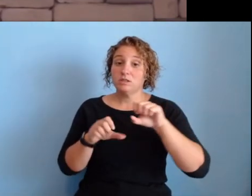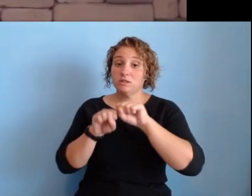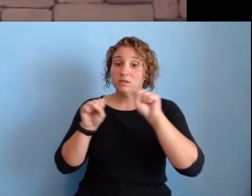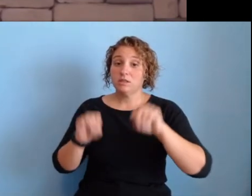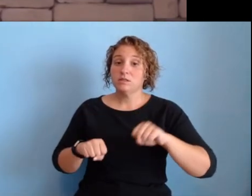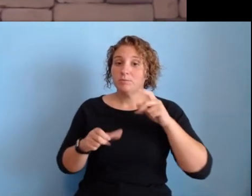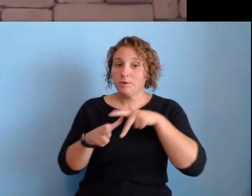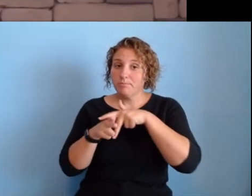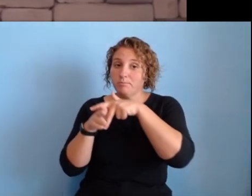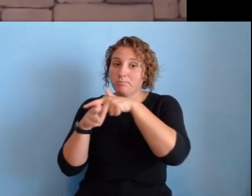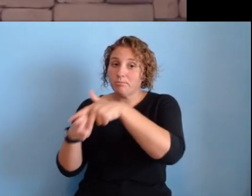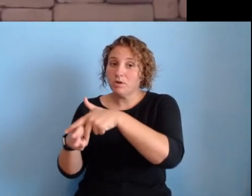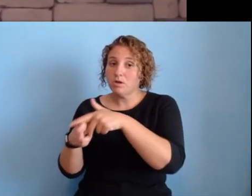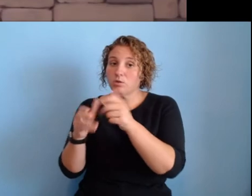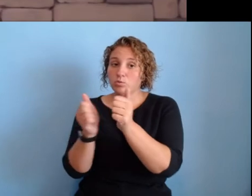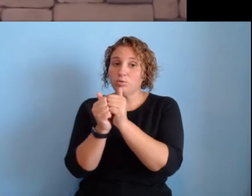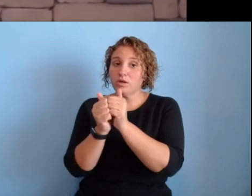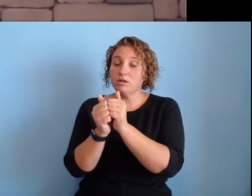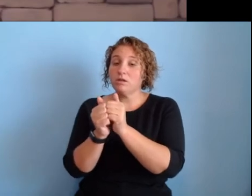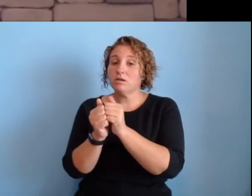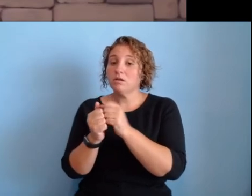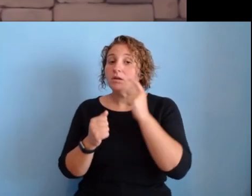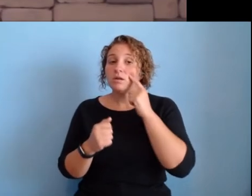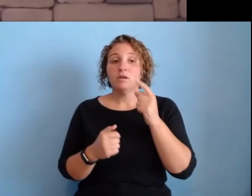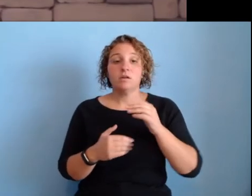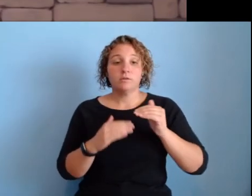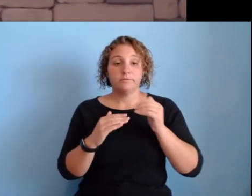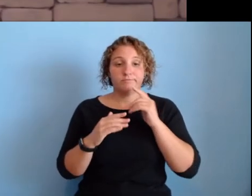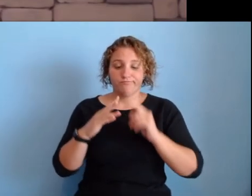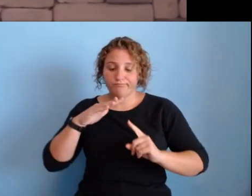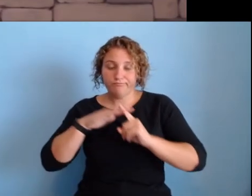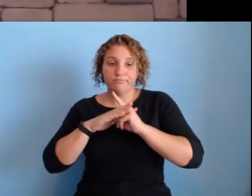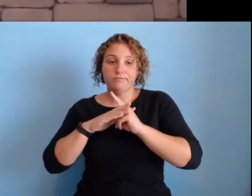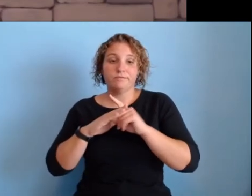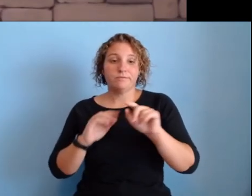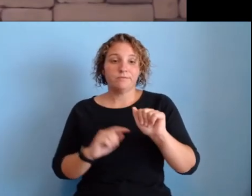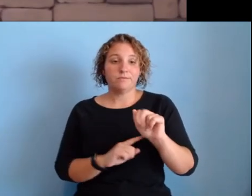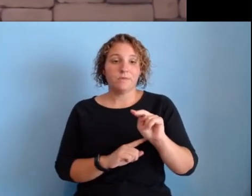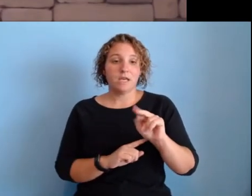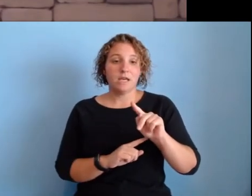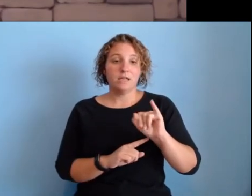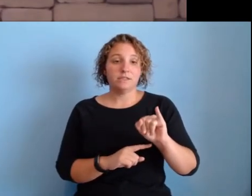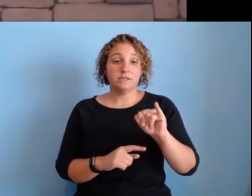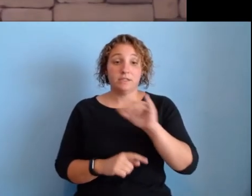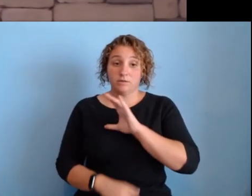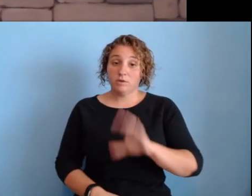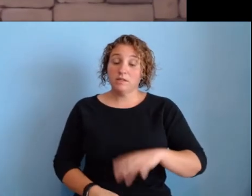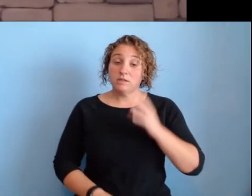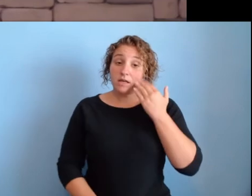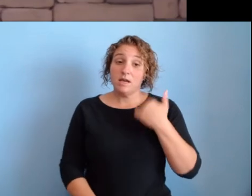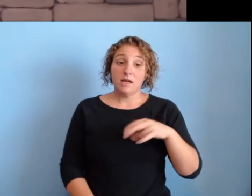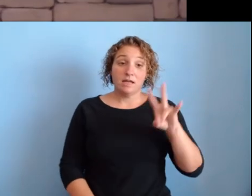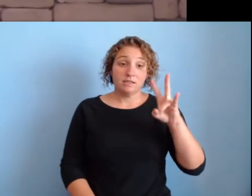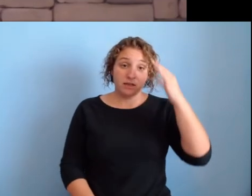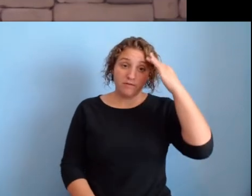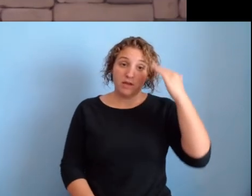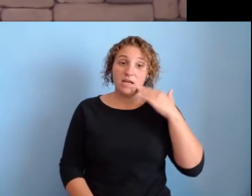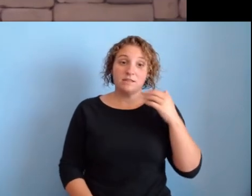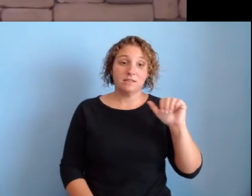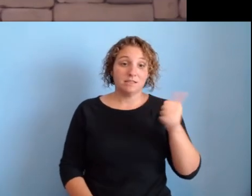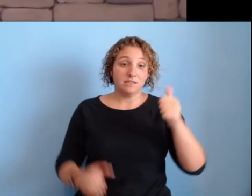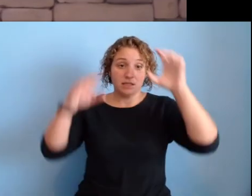so to speak, the rising Antichrist, which hath seven heads and ten horns. So, verse eight, we